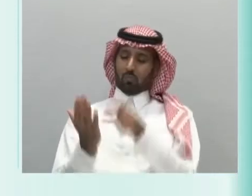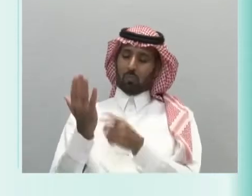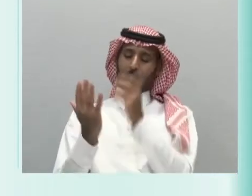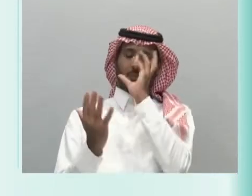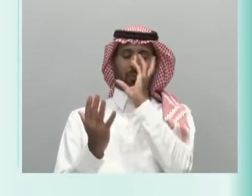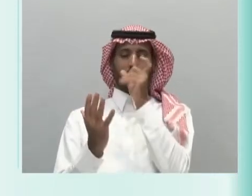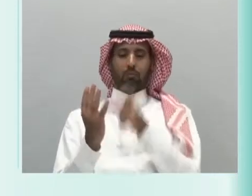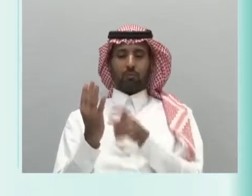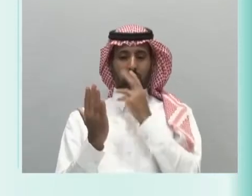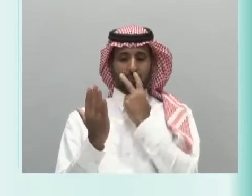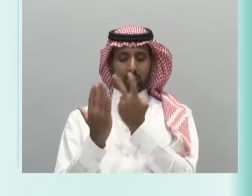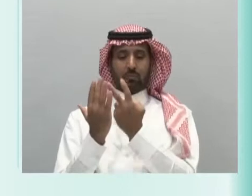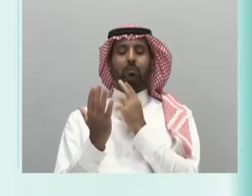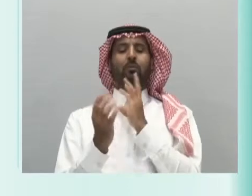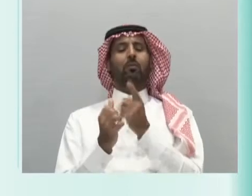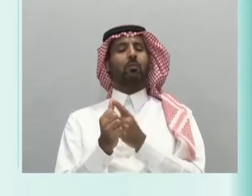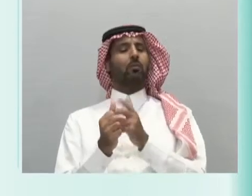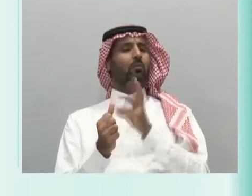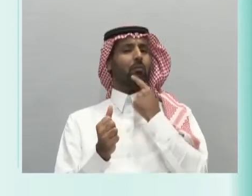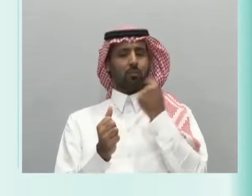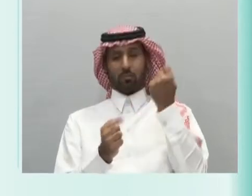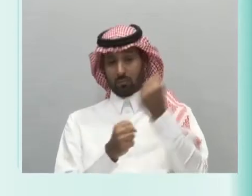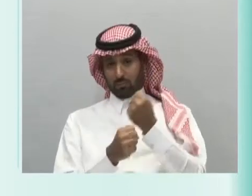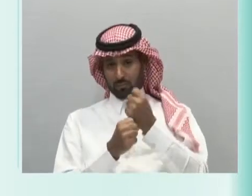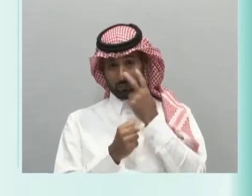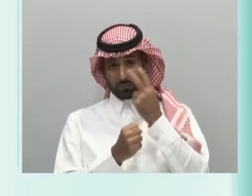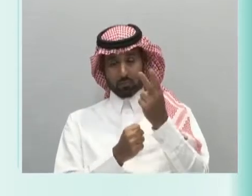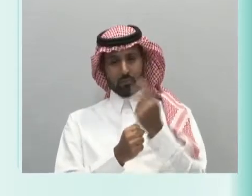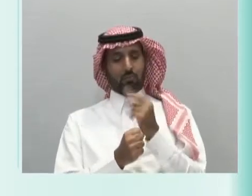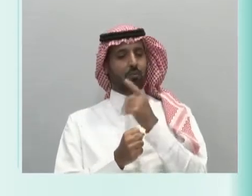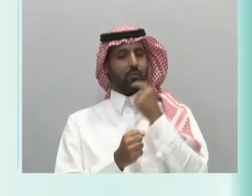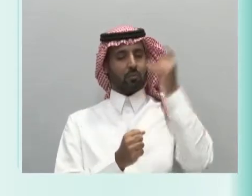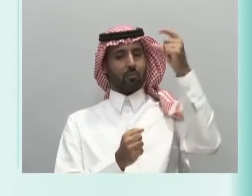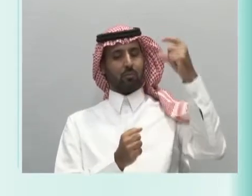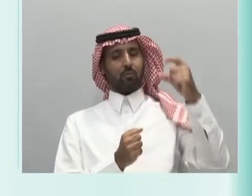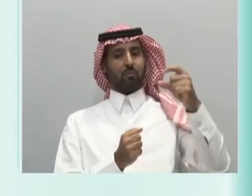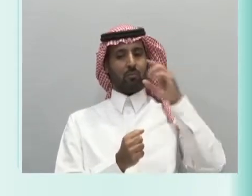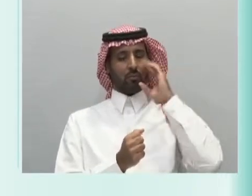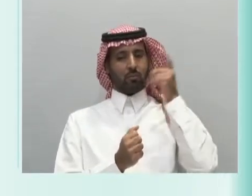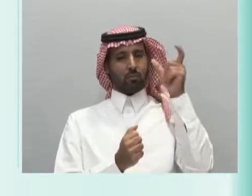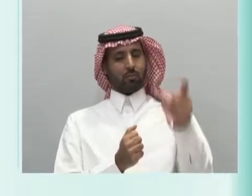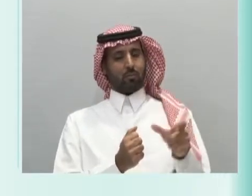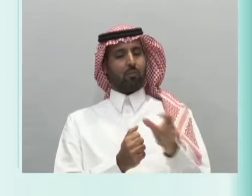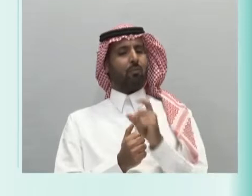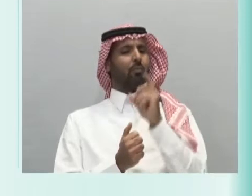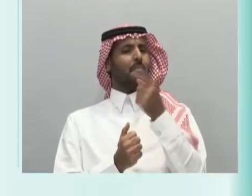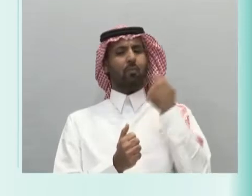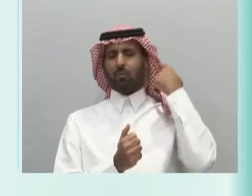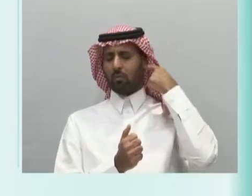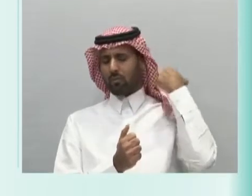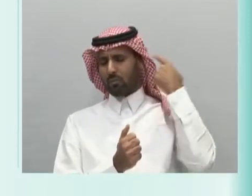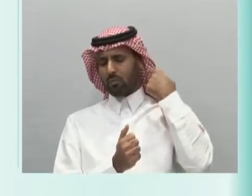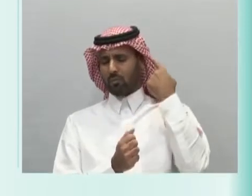today, inshallah, we're going to start with the first two activities or first two parts or sections of this unit, which is listen and